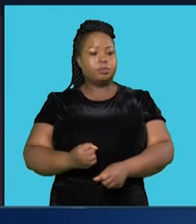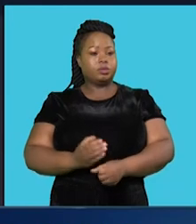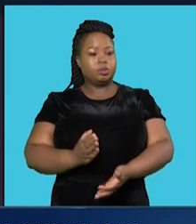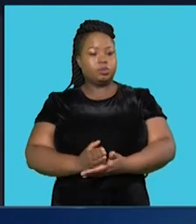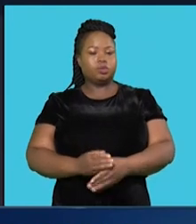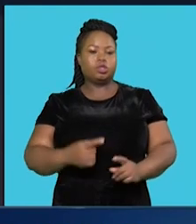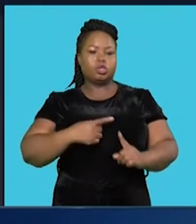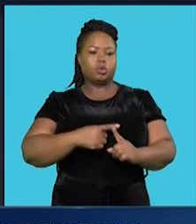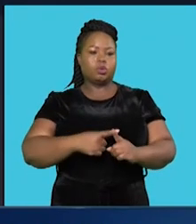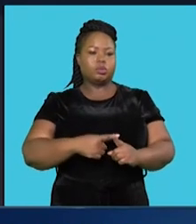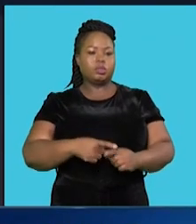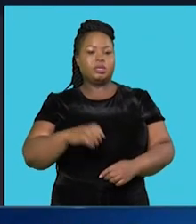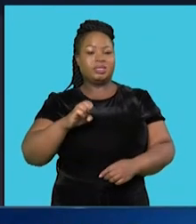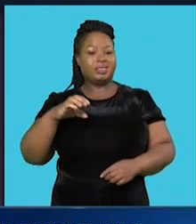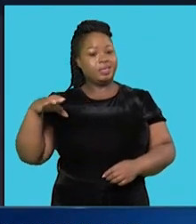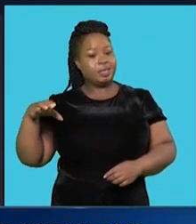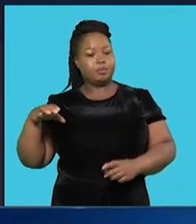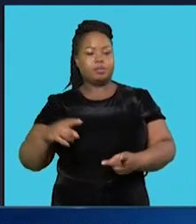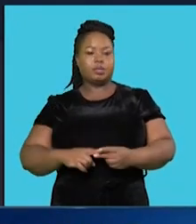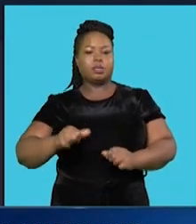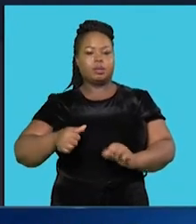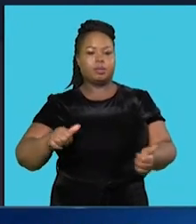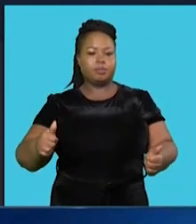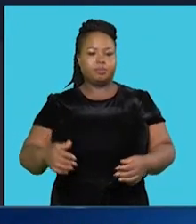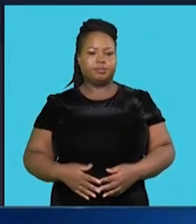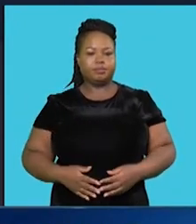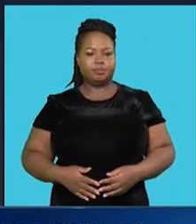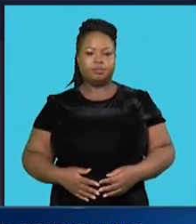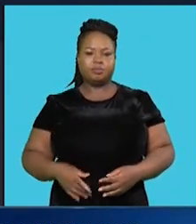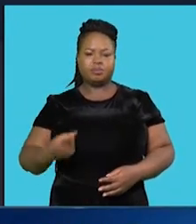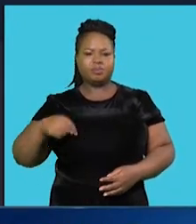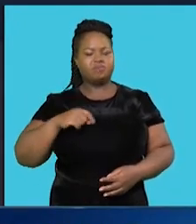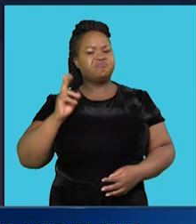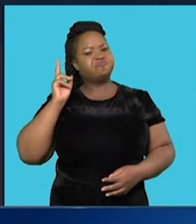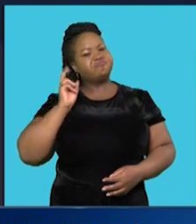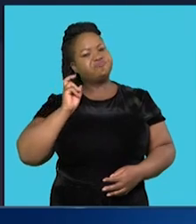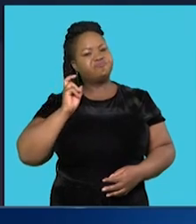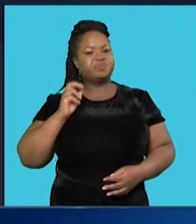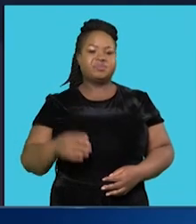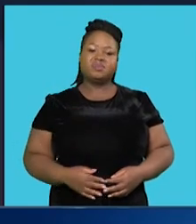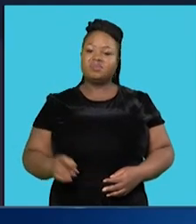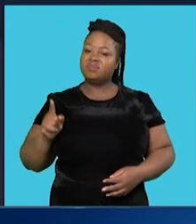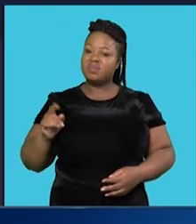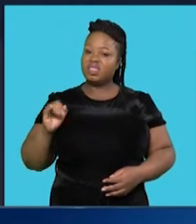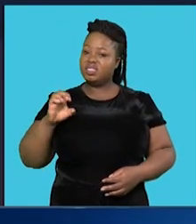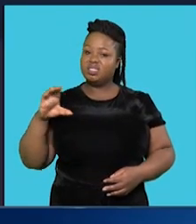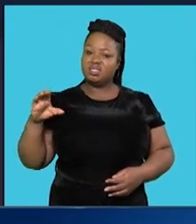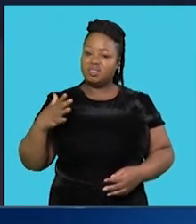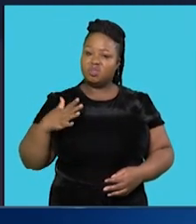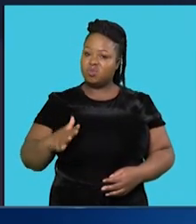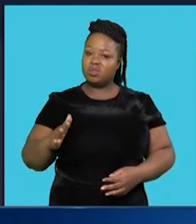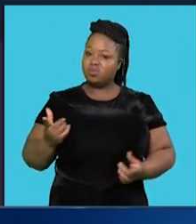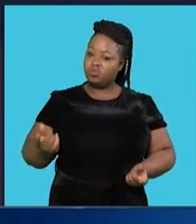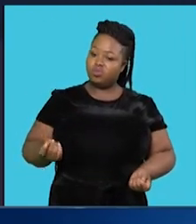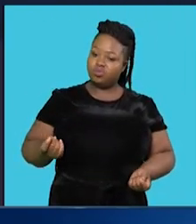Cosa state in the Eastern Cape and beyond in east of clans and in the east and also to protect